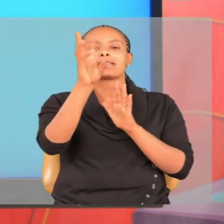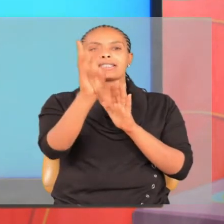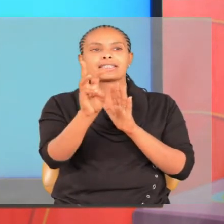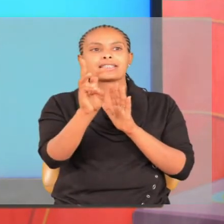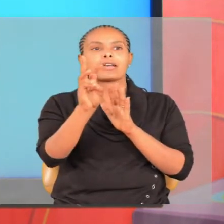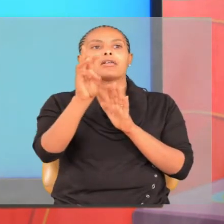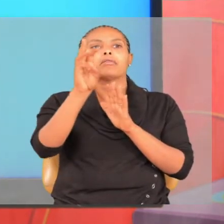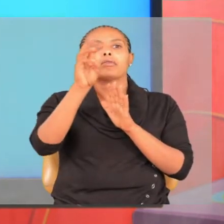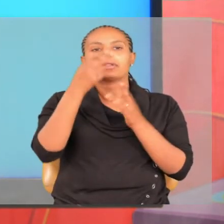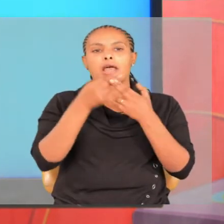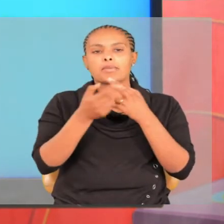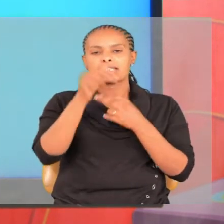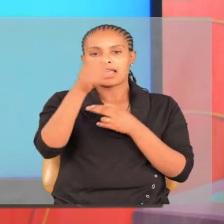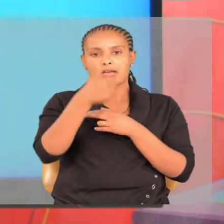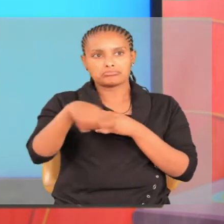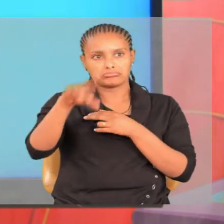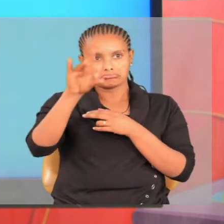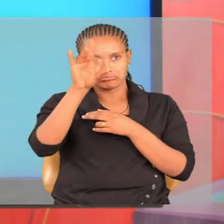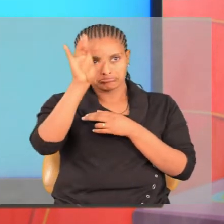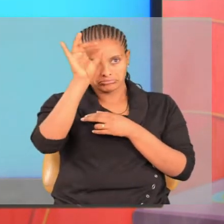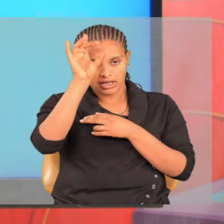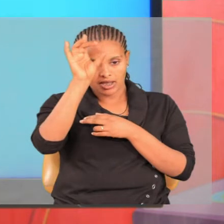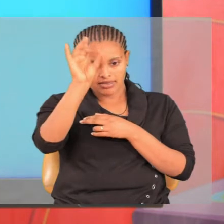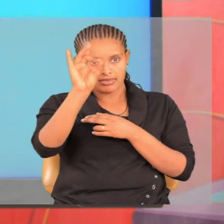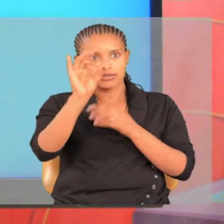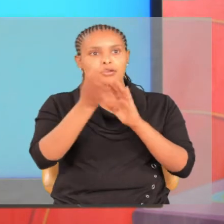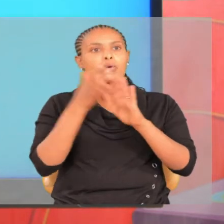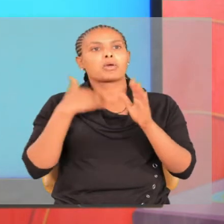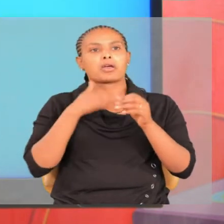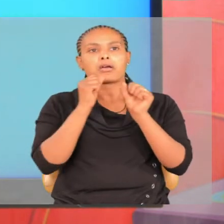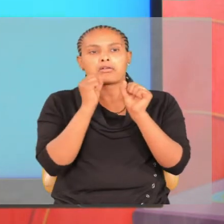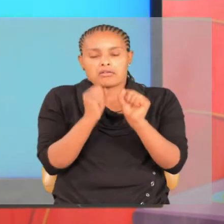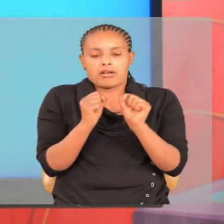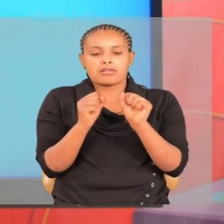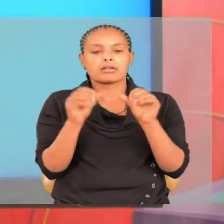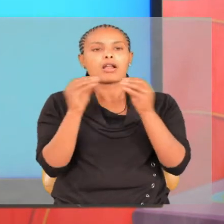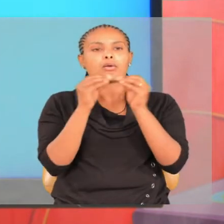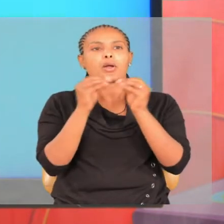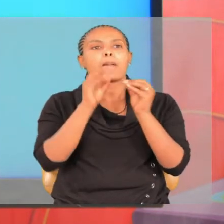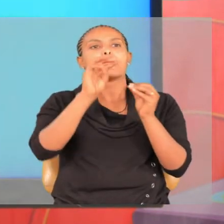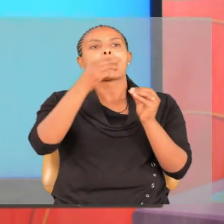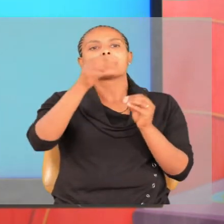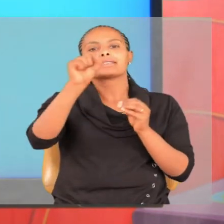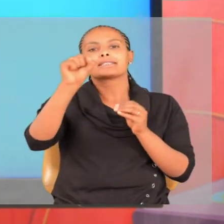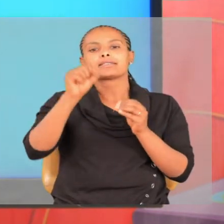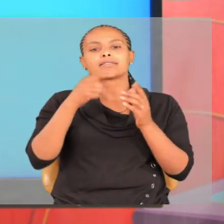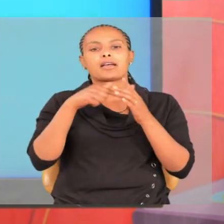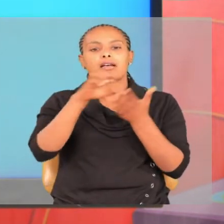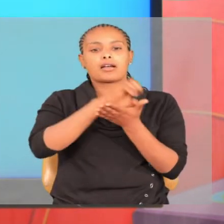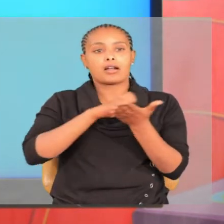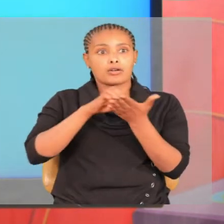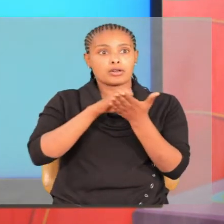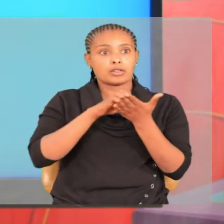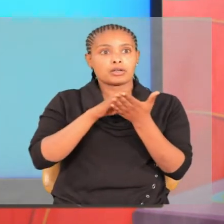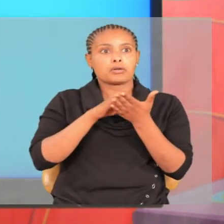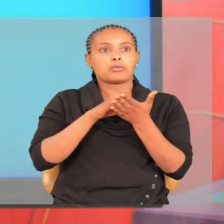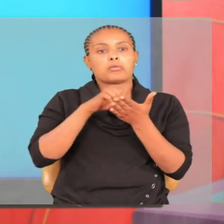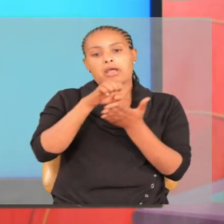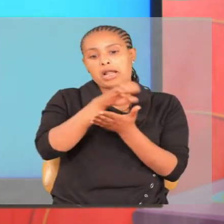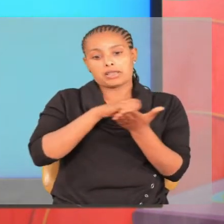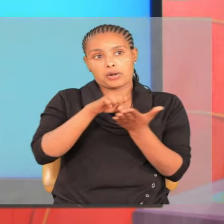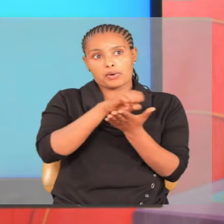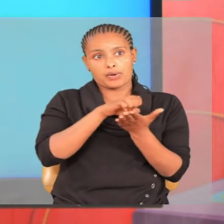coulomb. We can calculate mass of the electron from charge of the